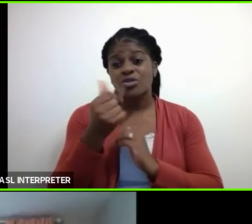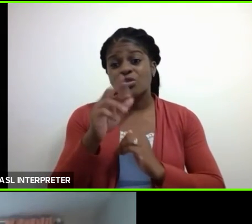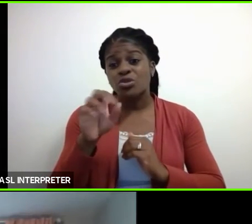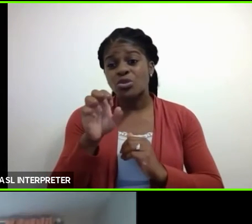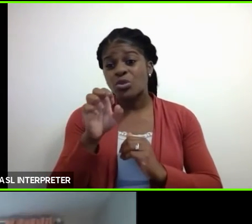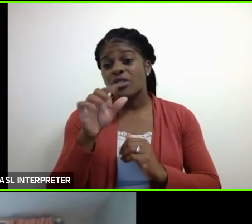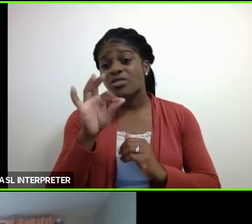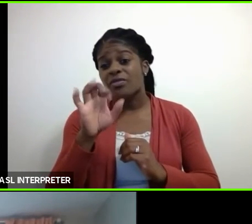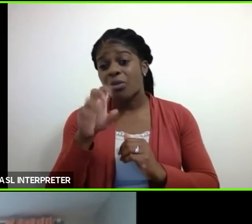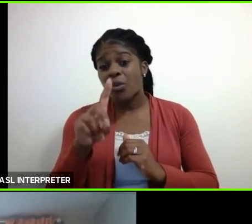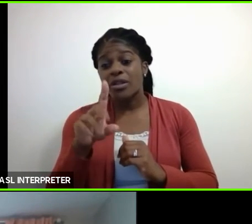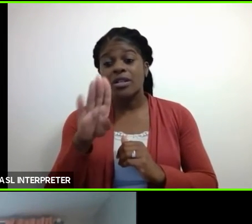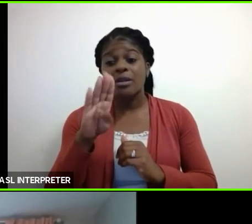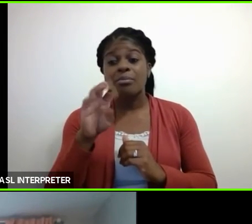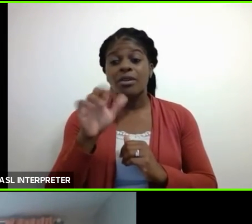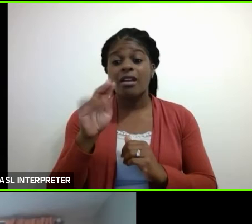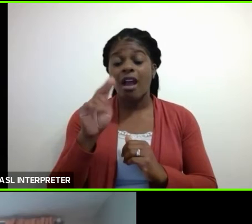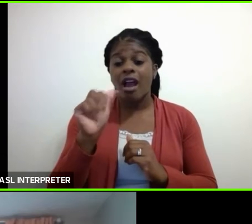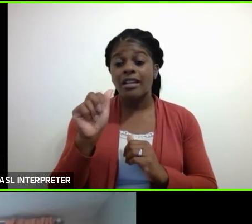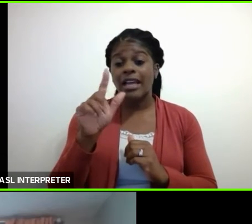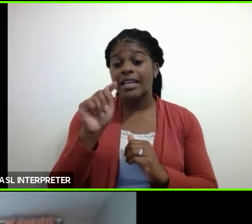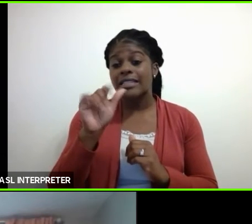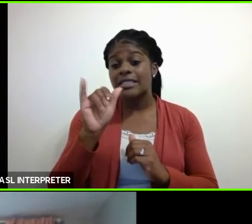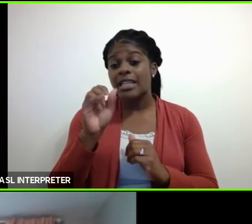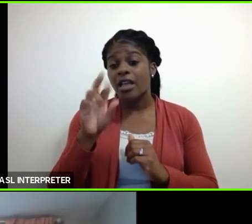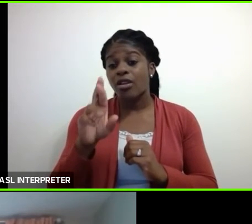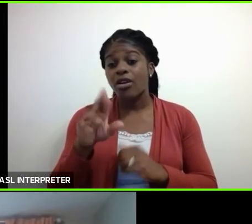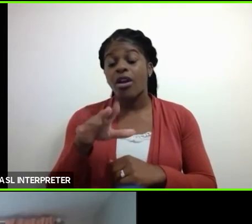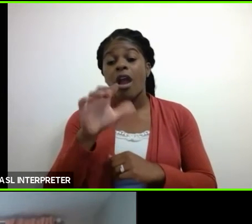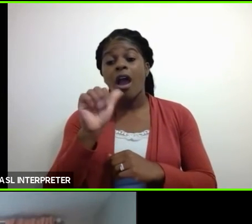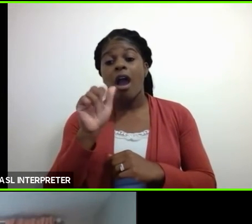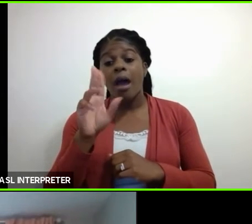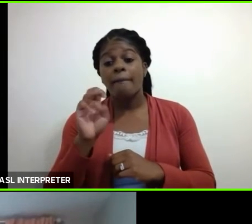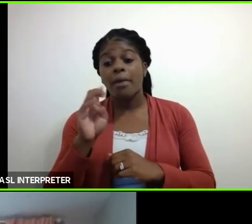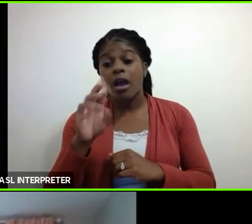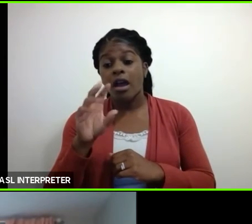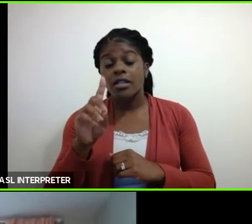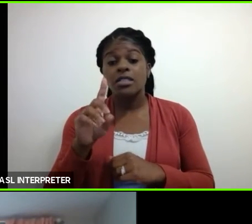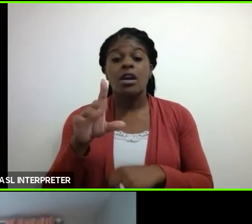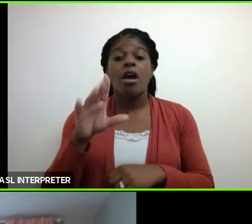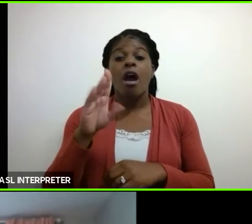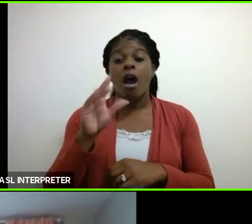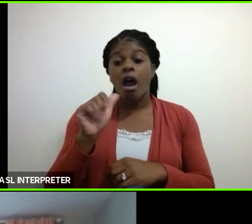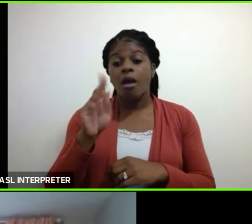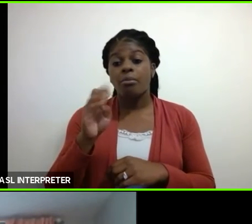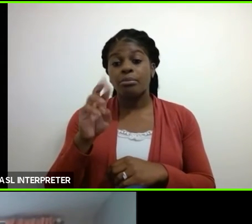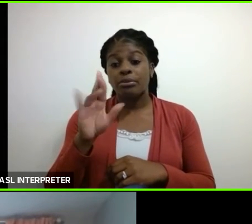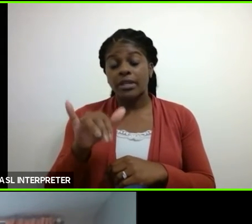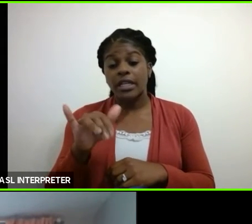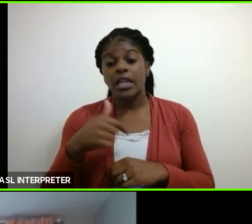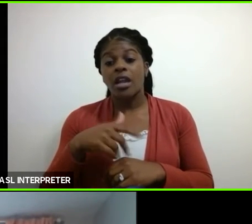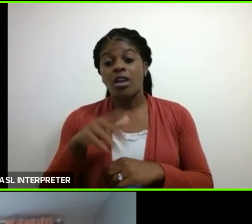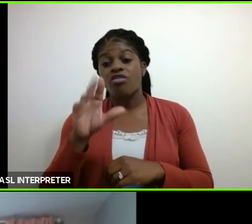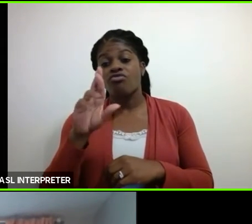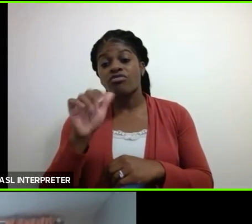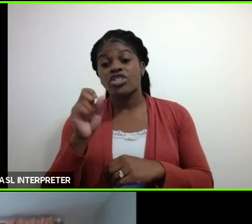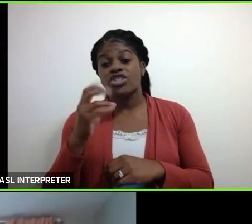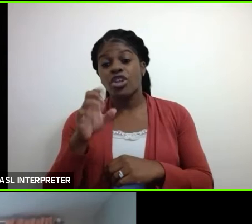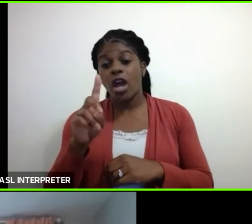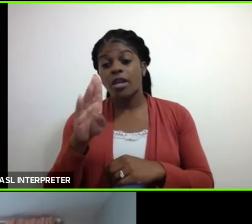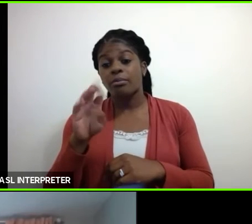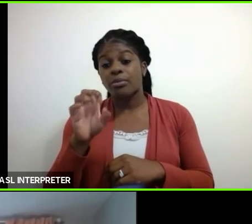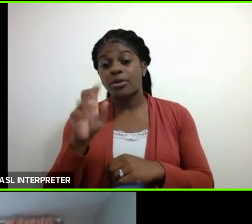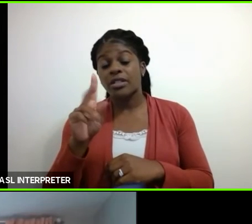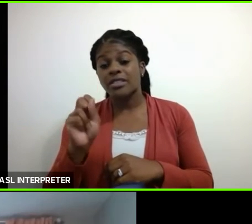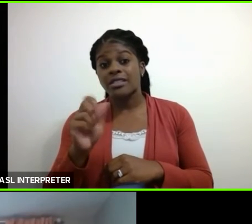Breonna Taylor, Ahmaud Arbery, Rashad Brooks. And I'm saying, so we have a health pandemic, and on top of that, it's